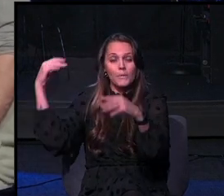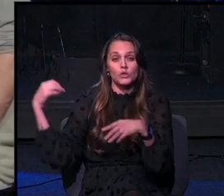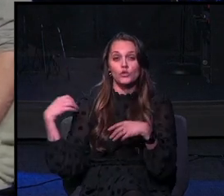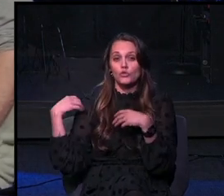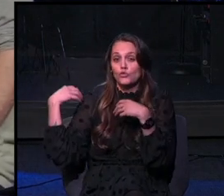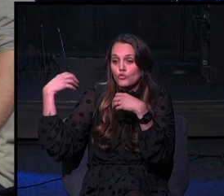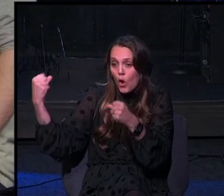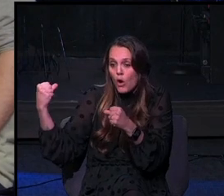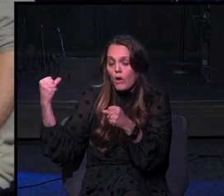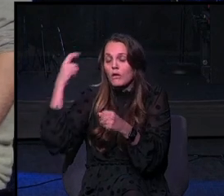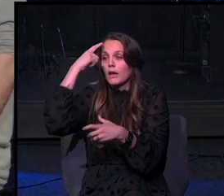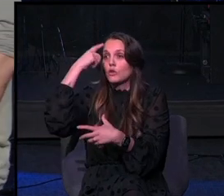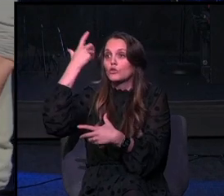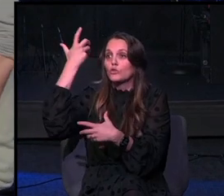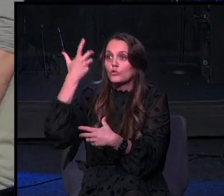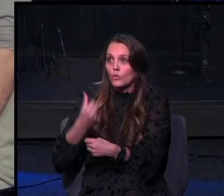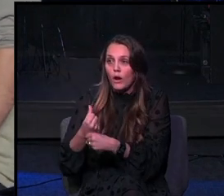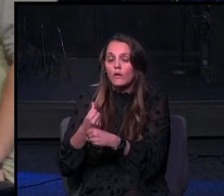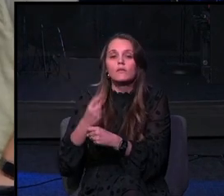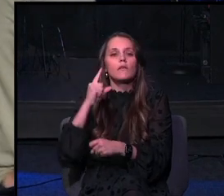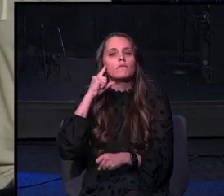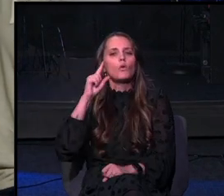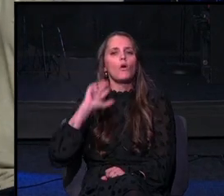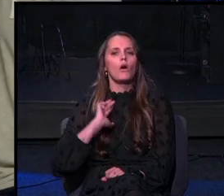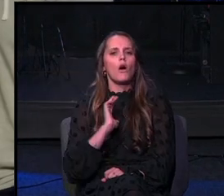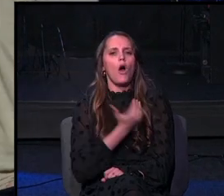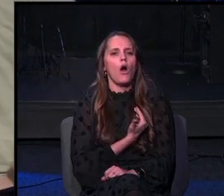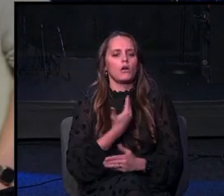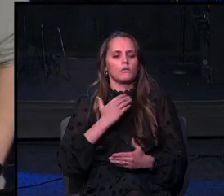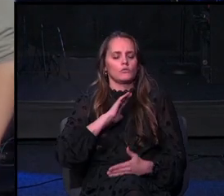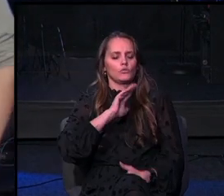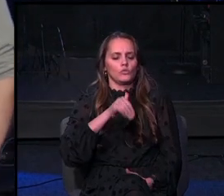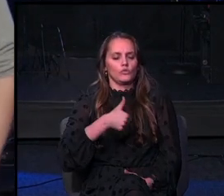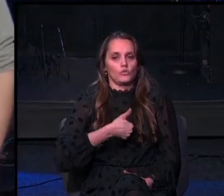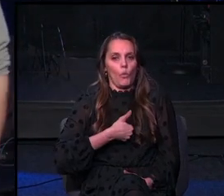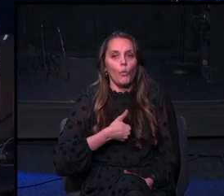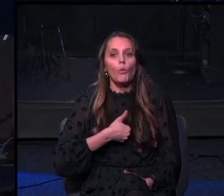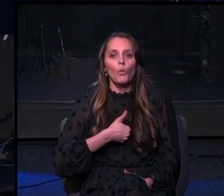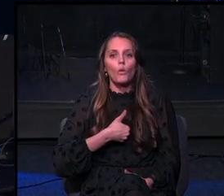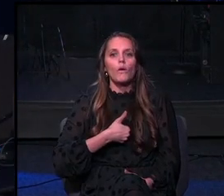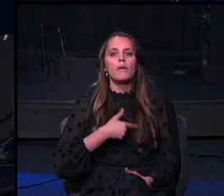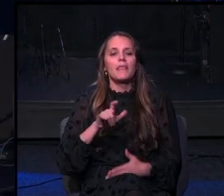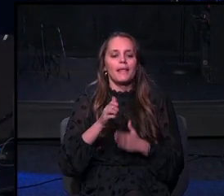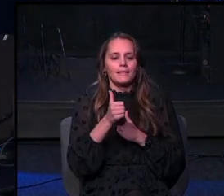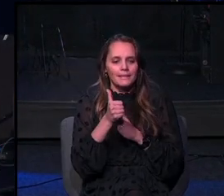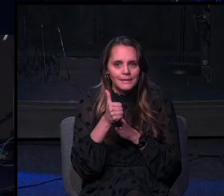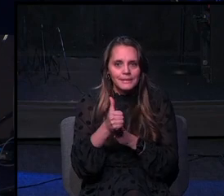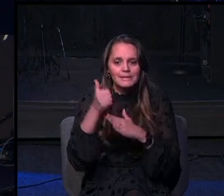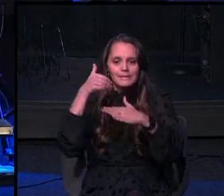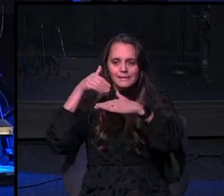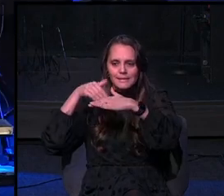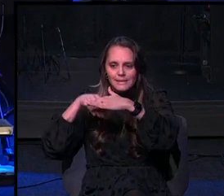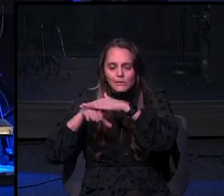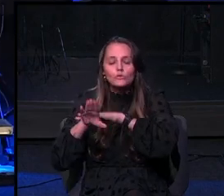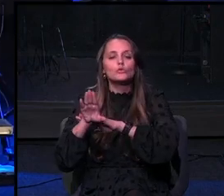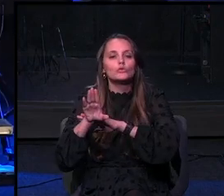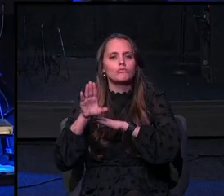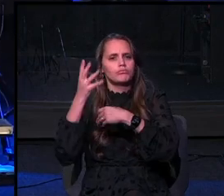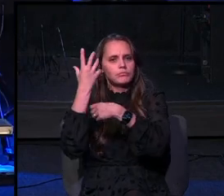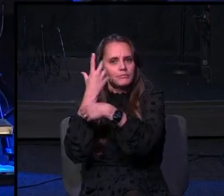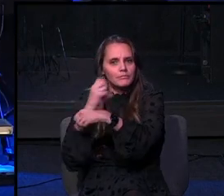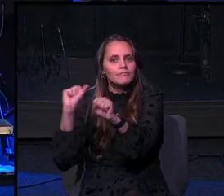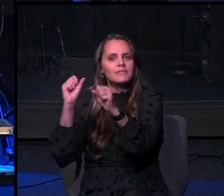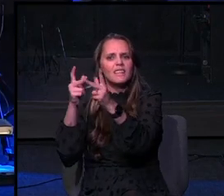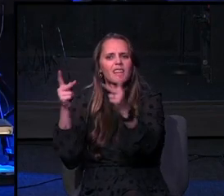trustworthy anchor for our souls. It leads us through the curtain into God's inner sanctuary. So as we talk about anchors, these anchors are